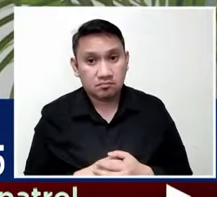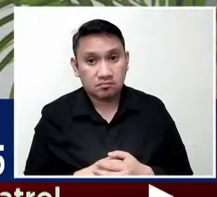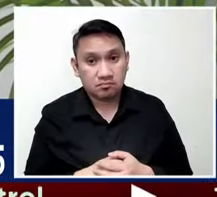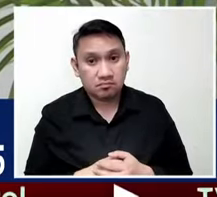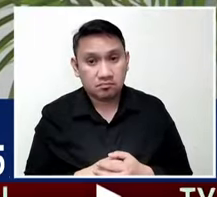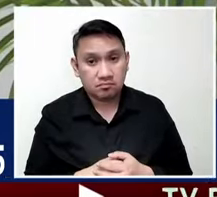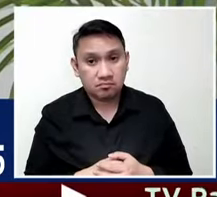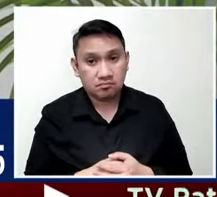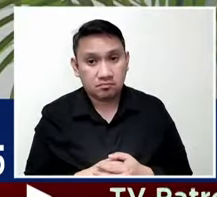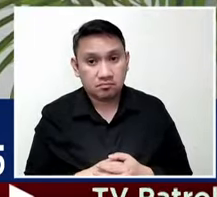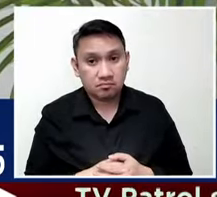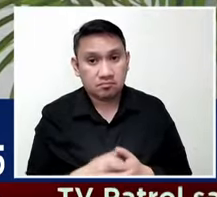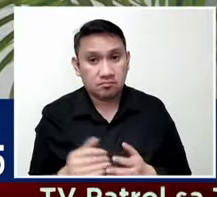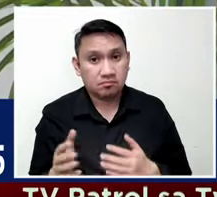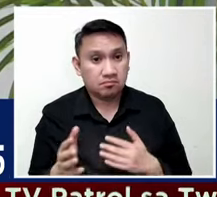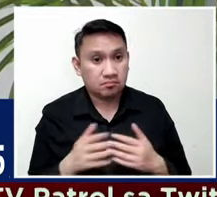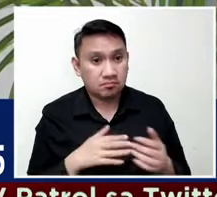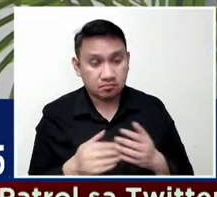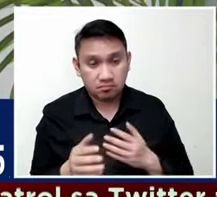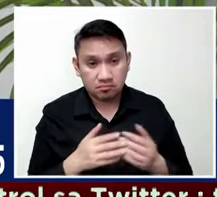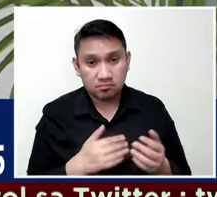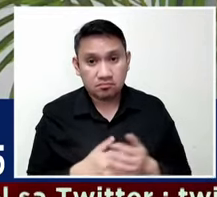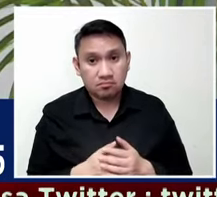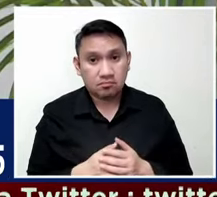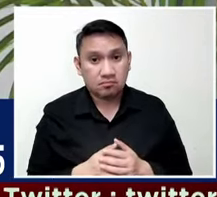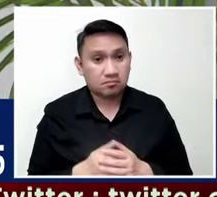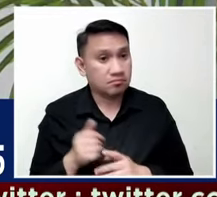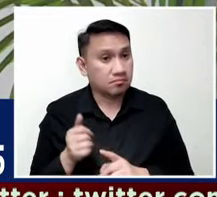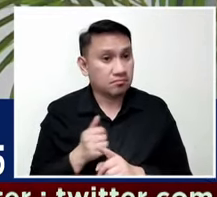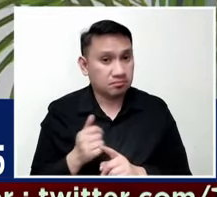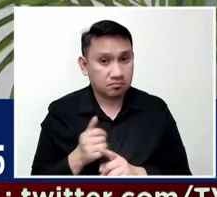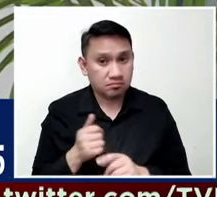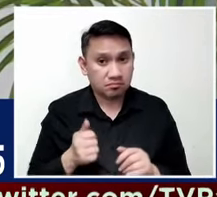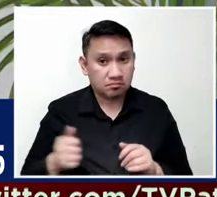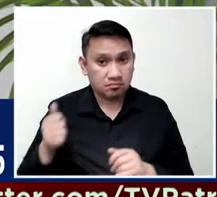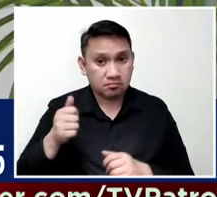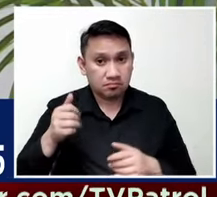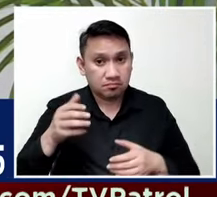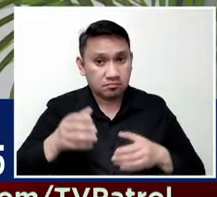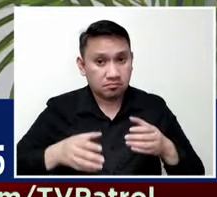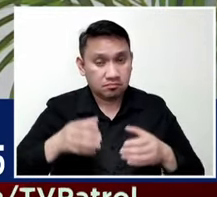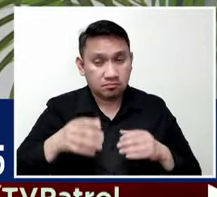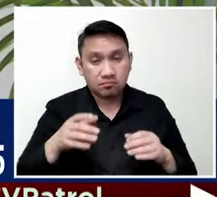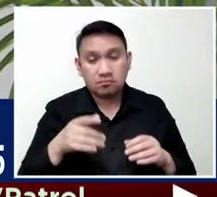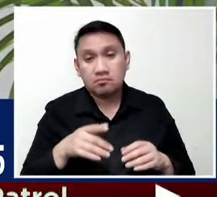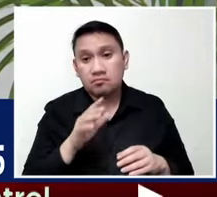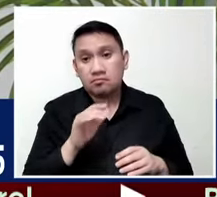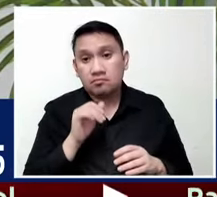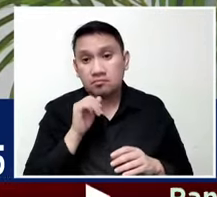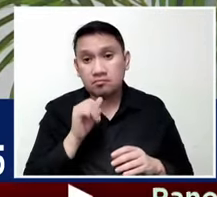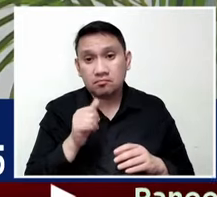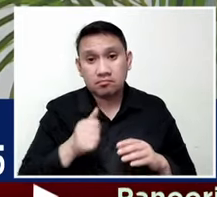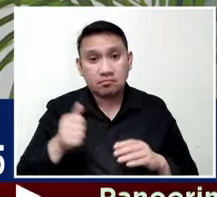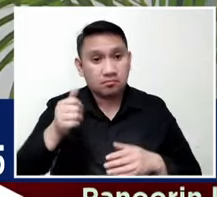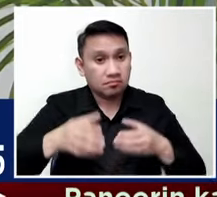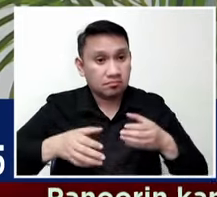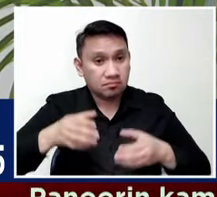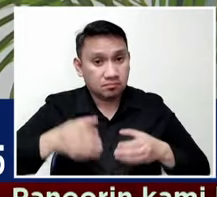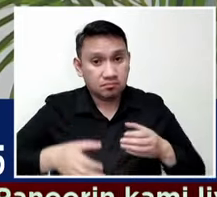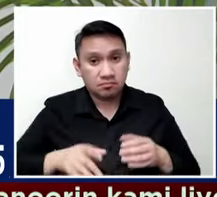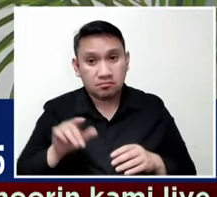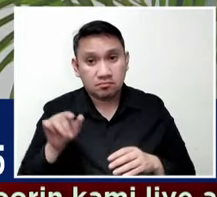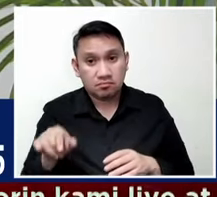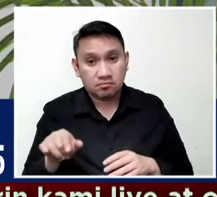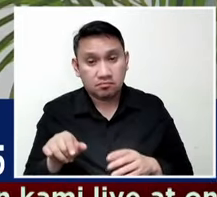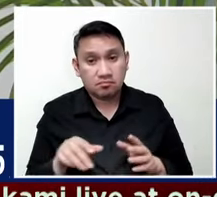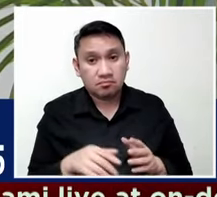However, despite the finding of grave abuse of discretion on the part of the COMELEC, the Supreme Court did not find it sufficient to nullify the